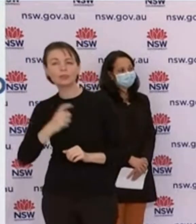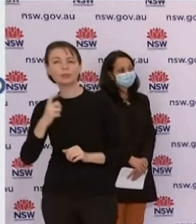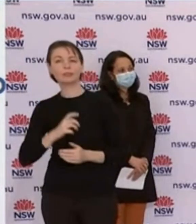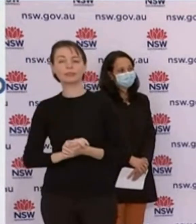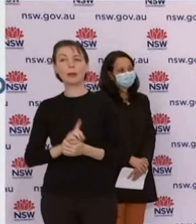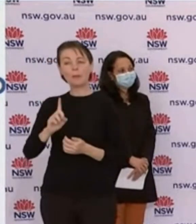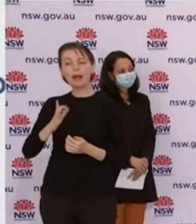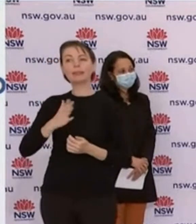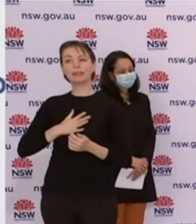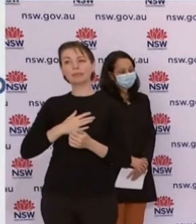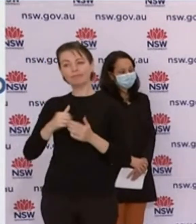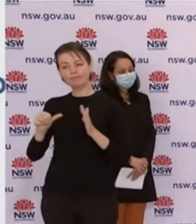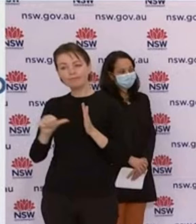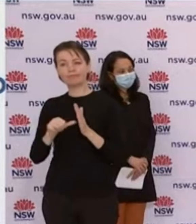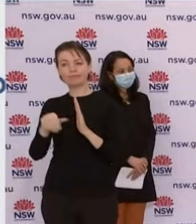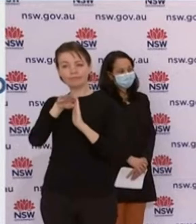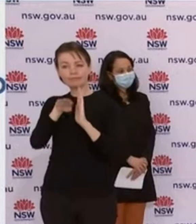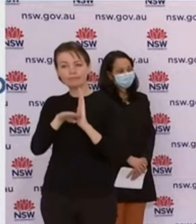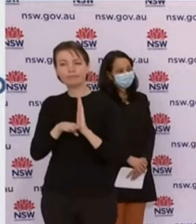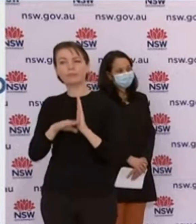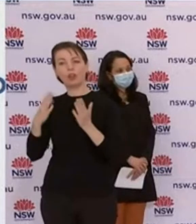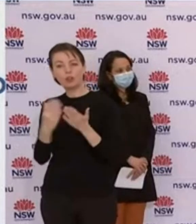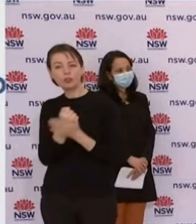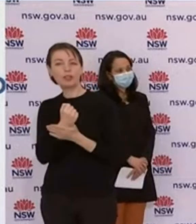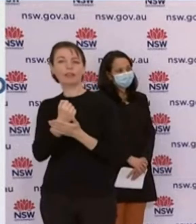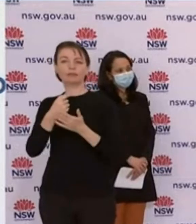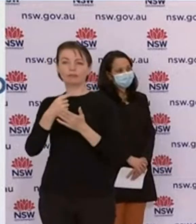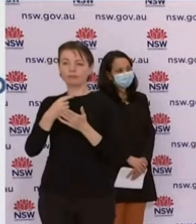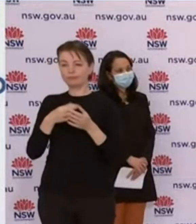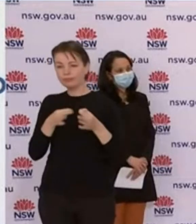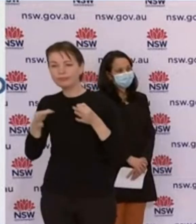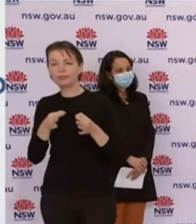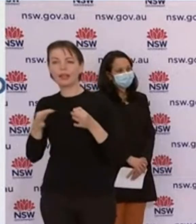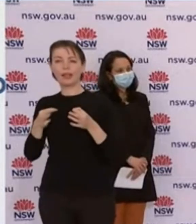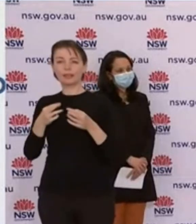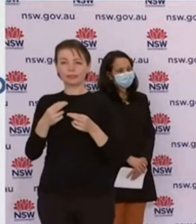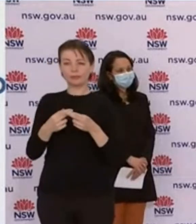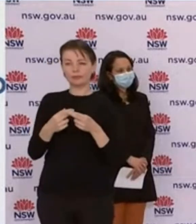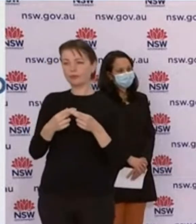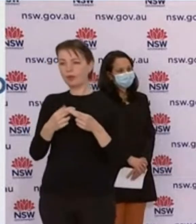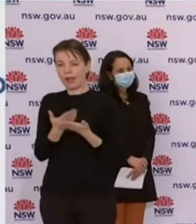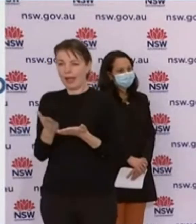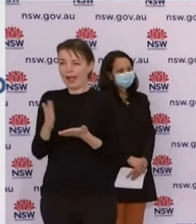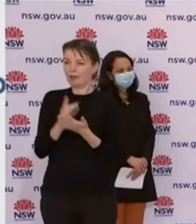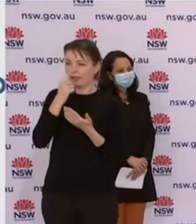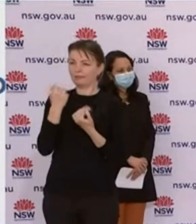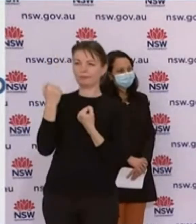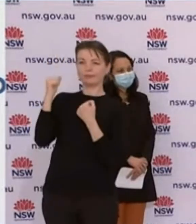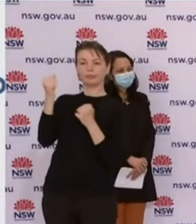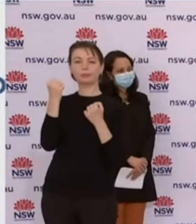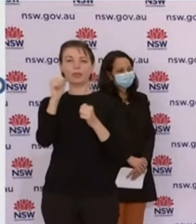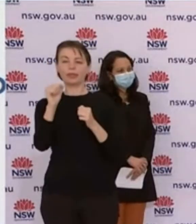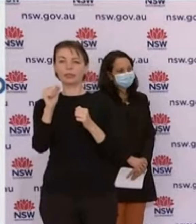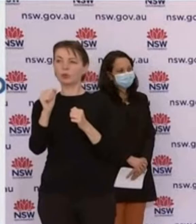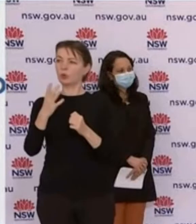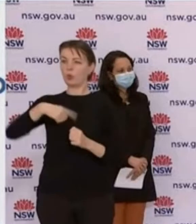in place, good information to the community on what they need to do to stay protected, we can show the rest of the world how we can have a